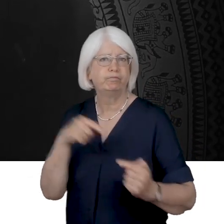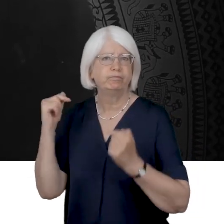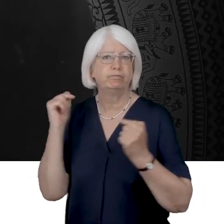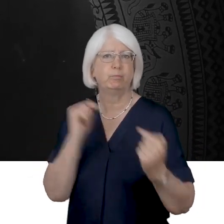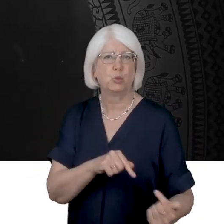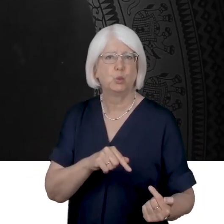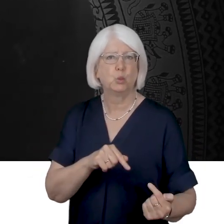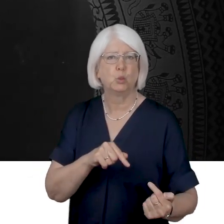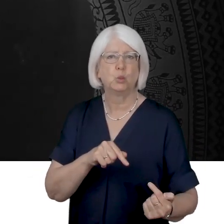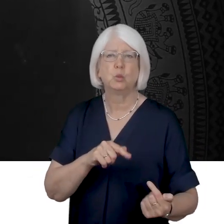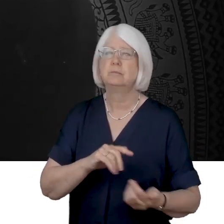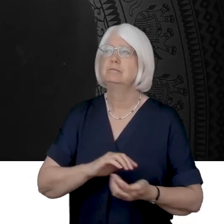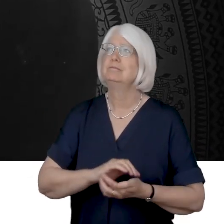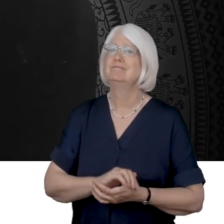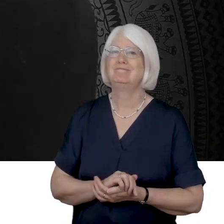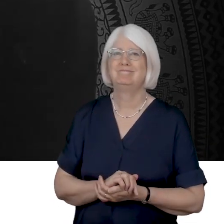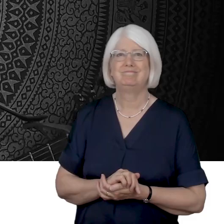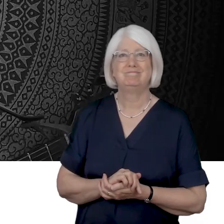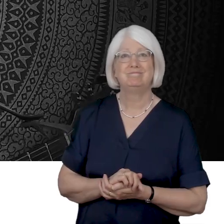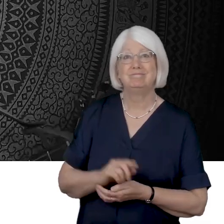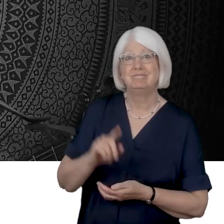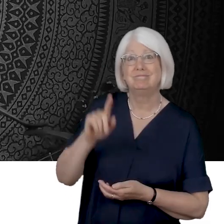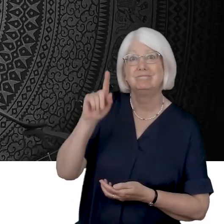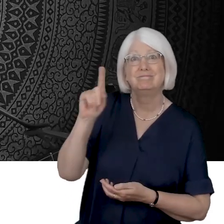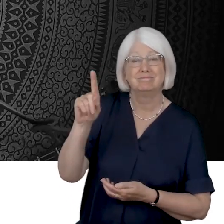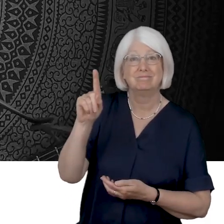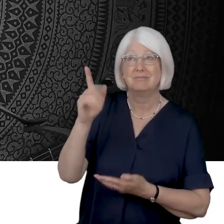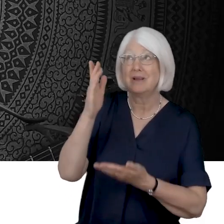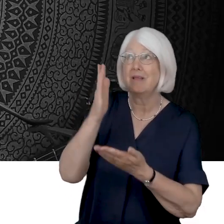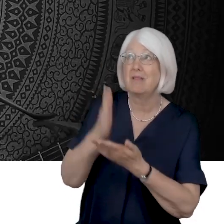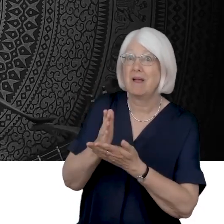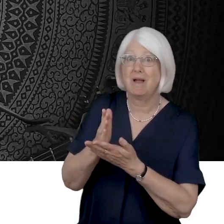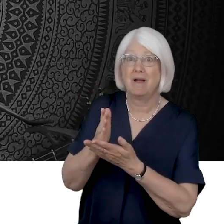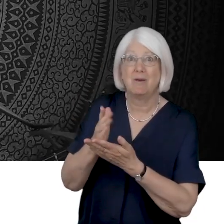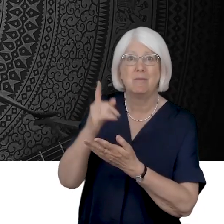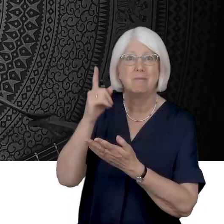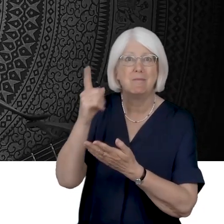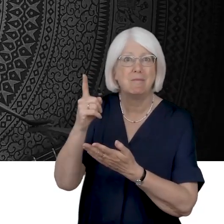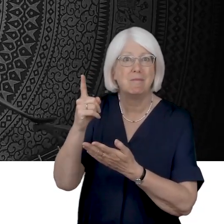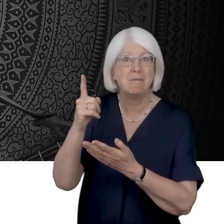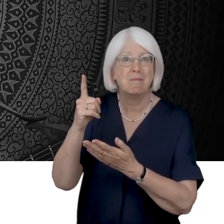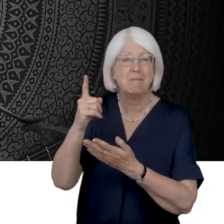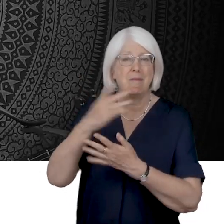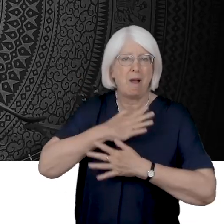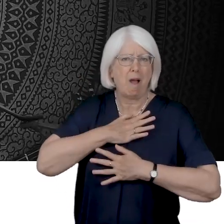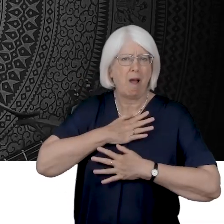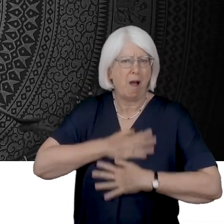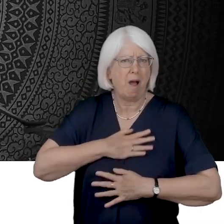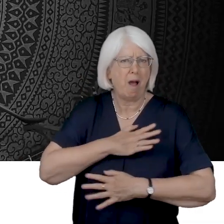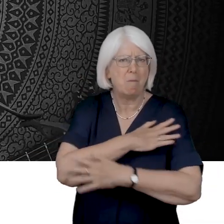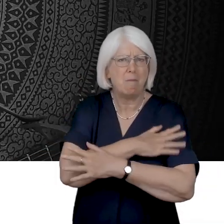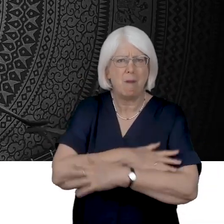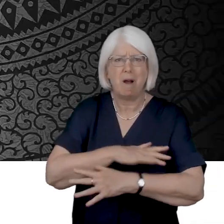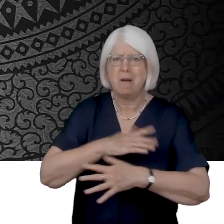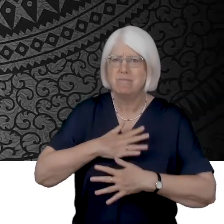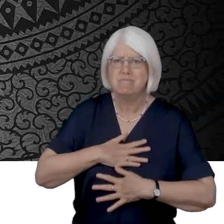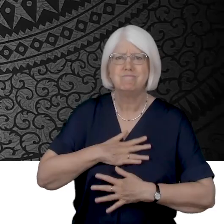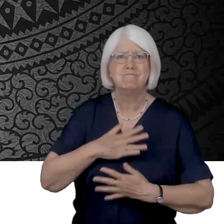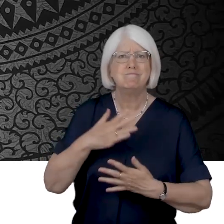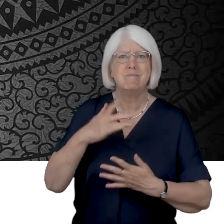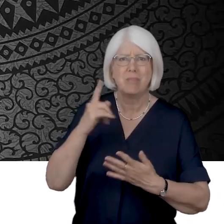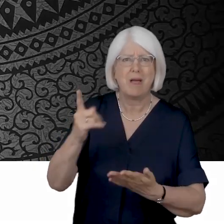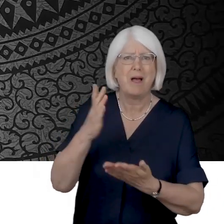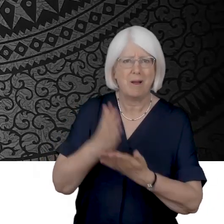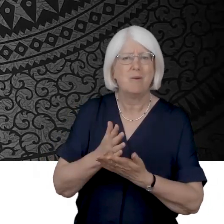the fire. Be thou my armor, and